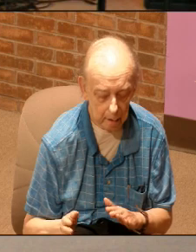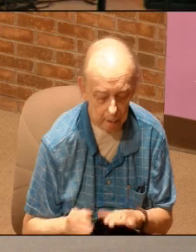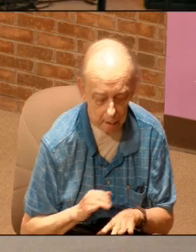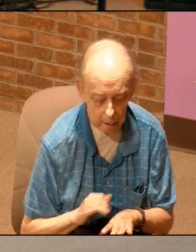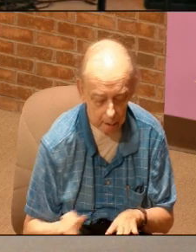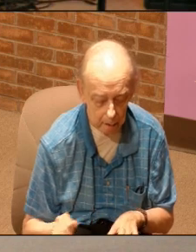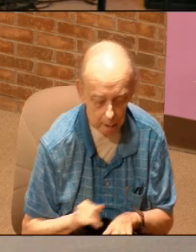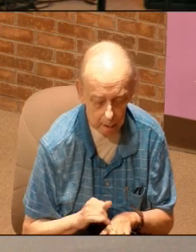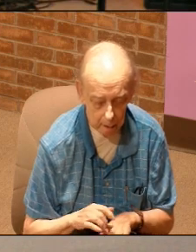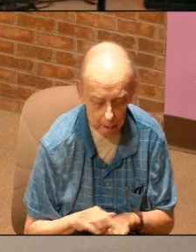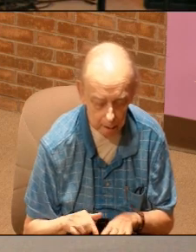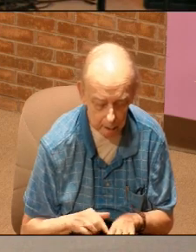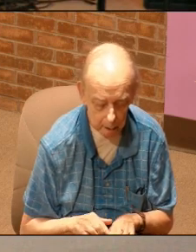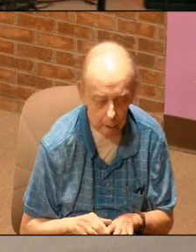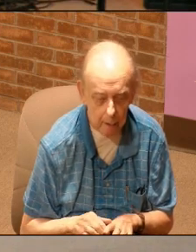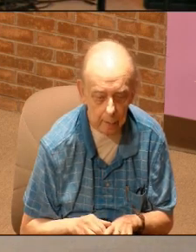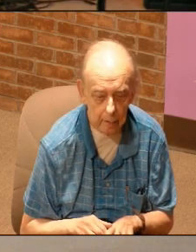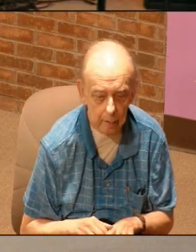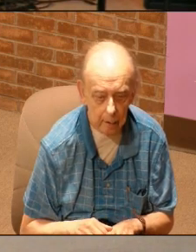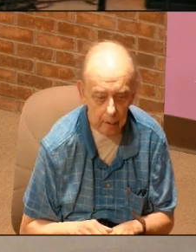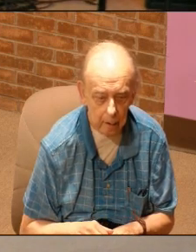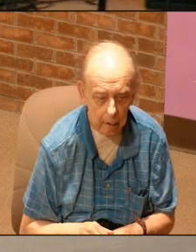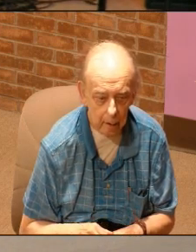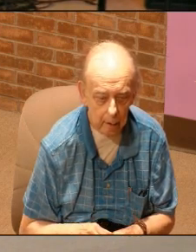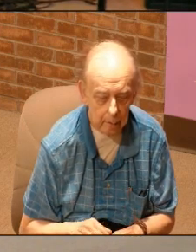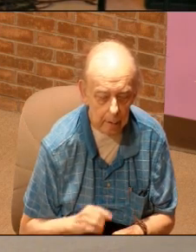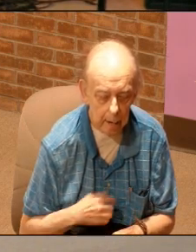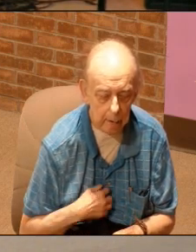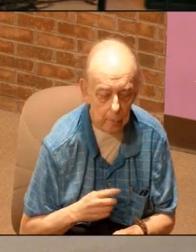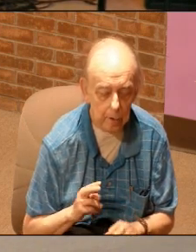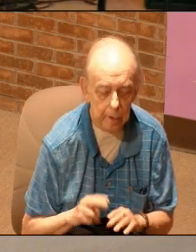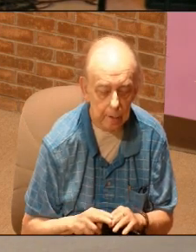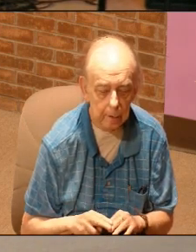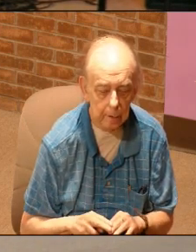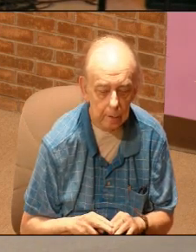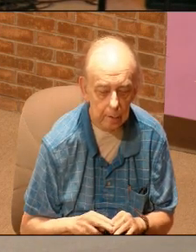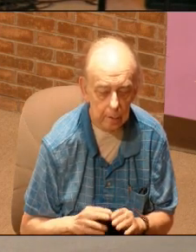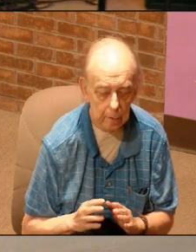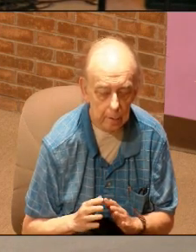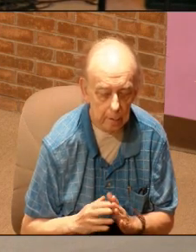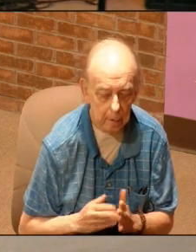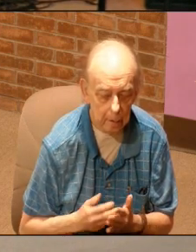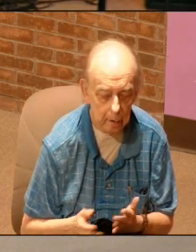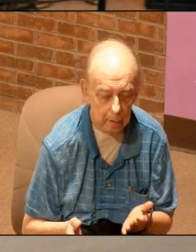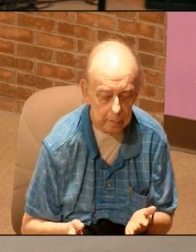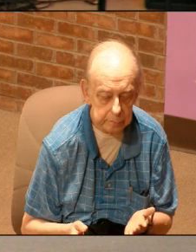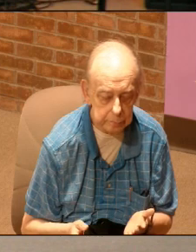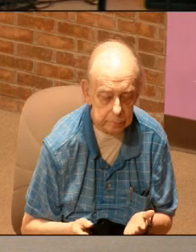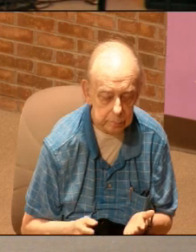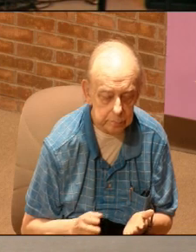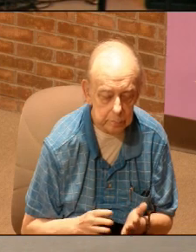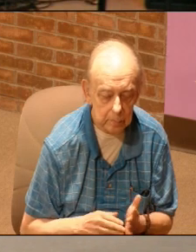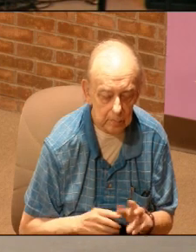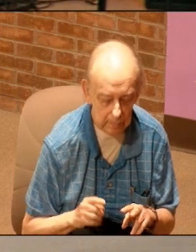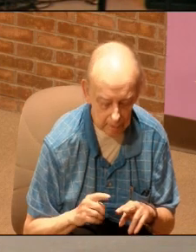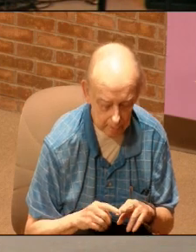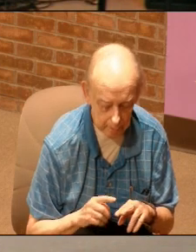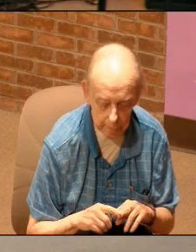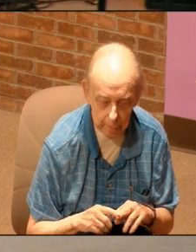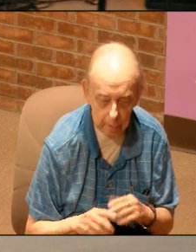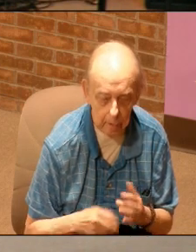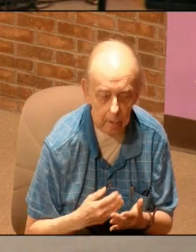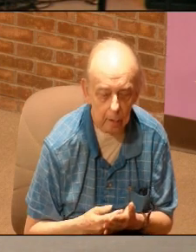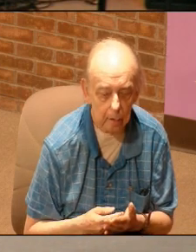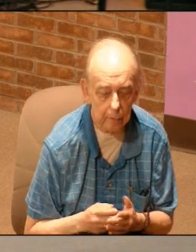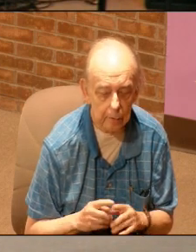to spend all this time at one sitting to paint them all. So she paints just 2 because she wants all of her